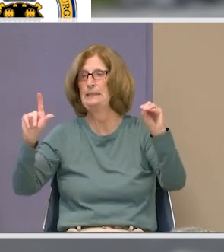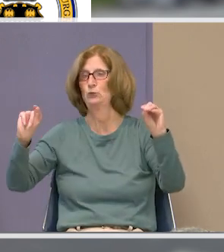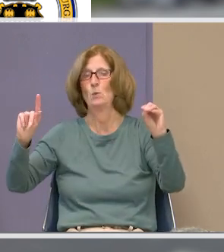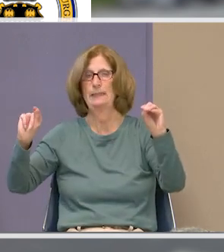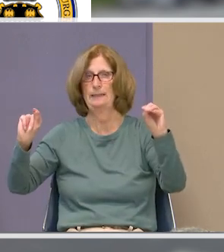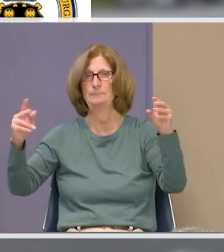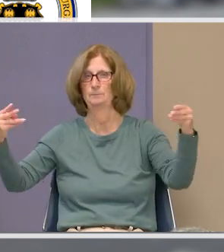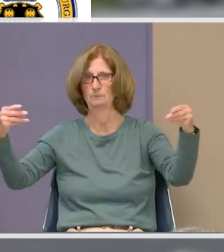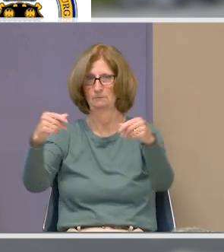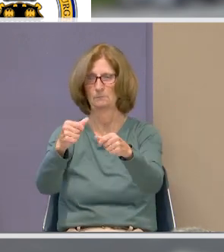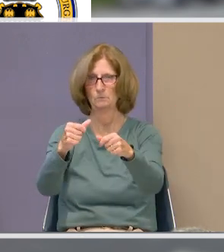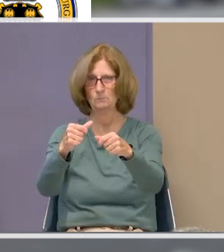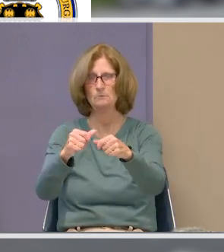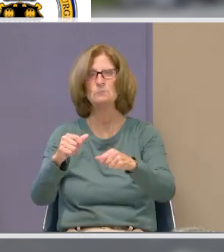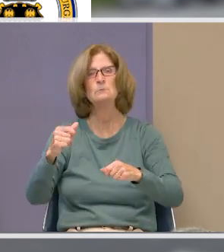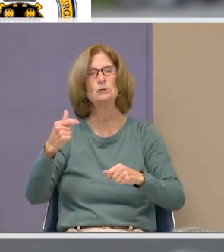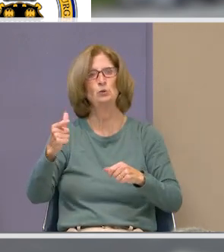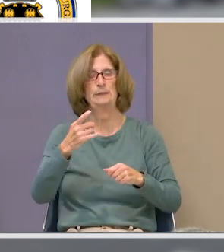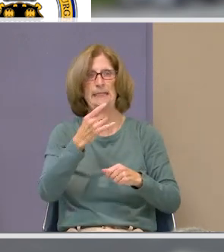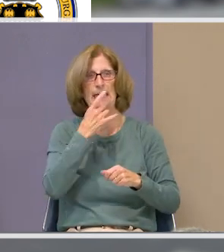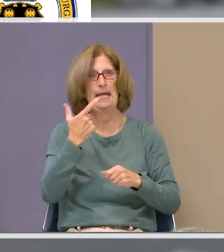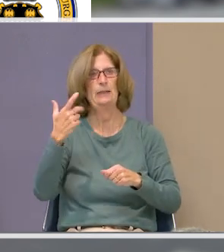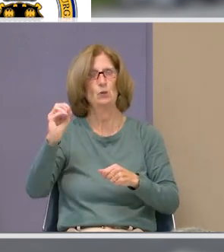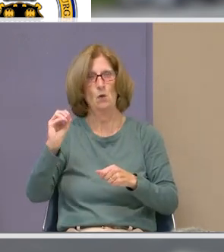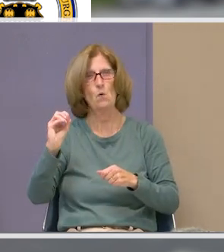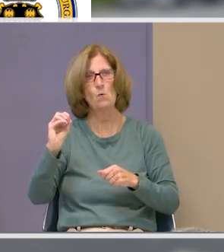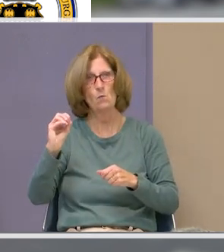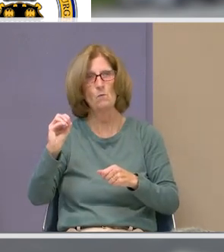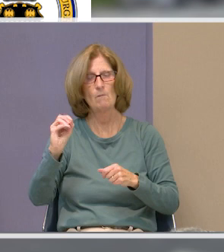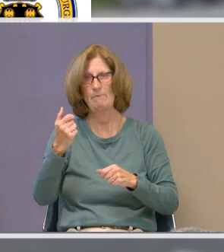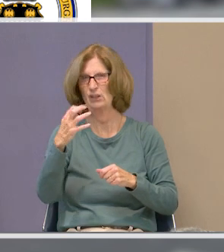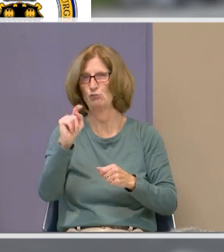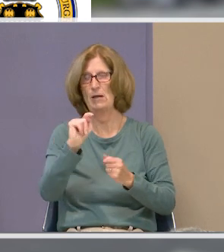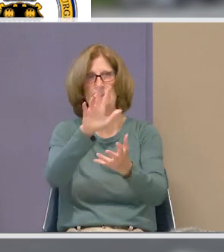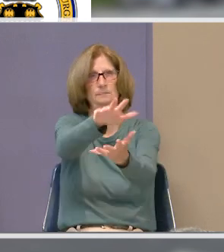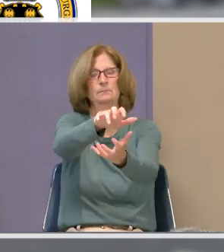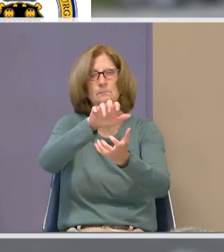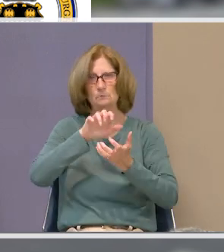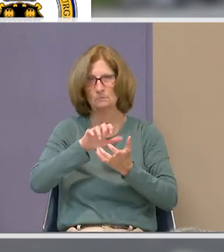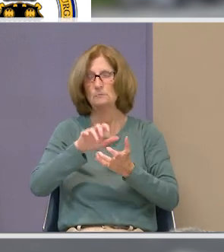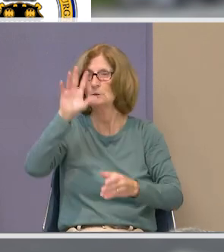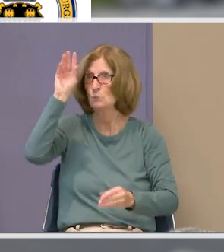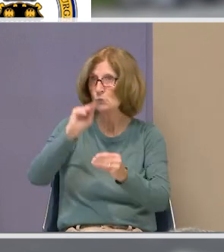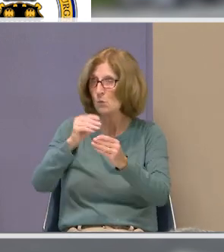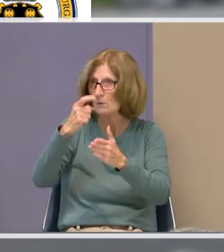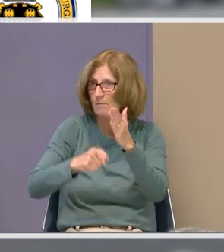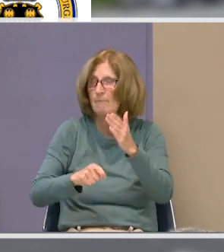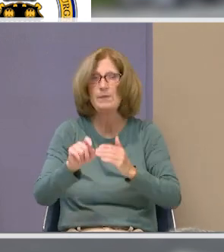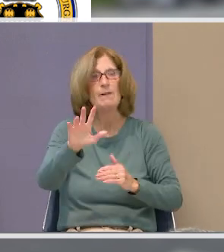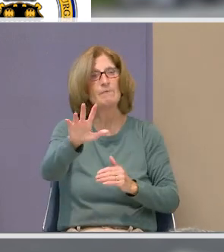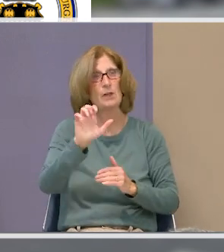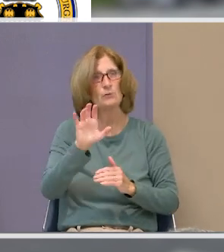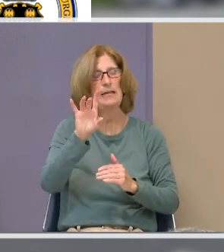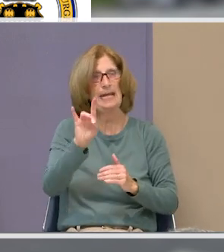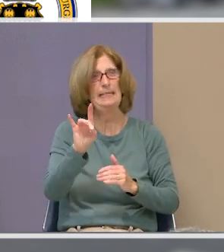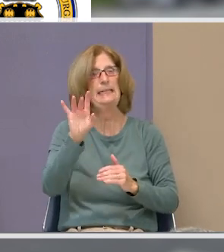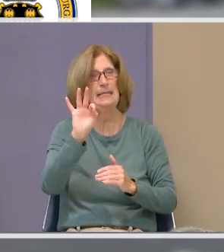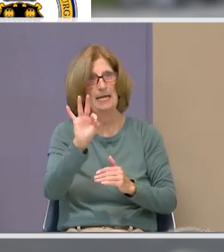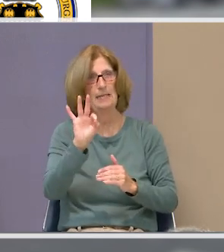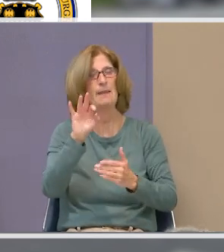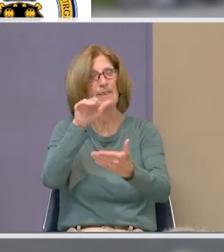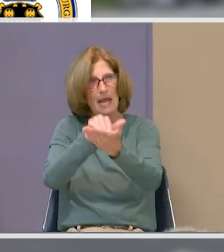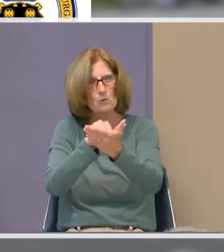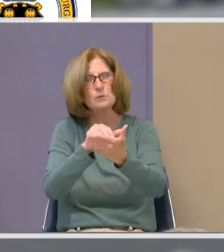a grant, the Green Light Go application, or Green Light Go grant. The total project cost is